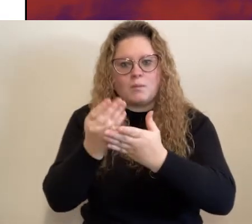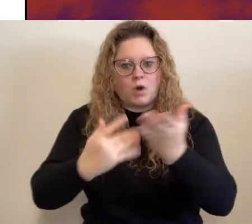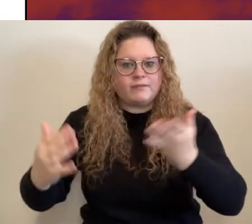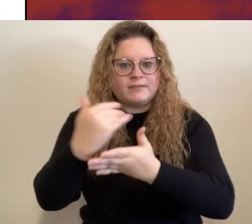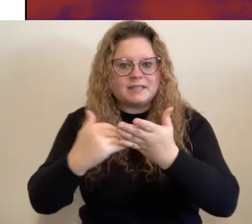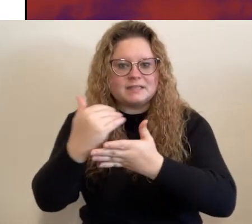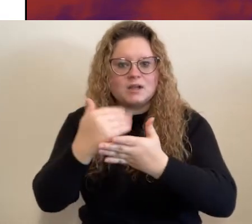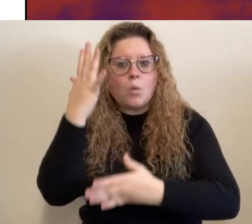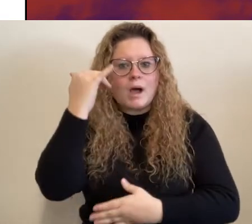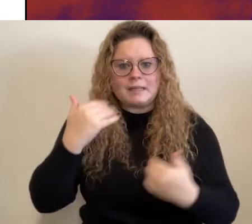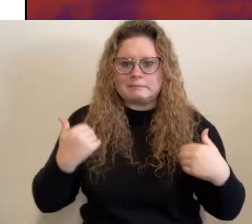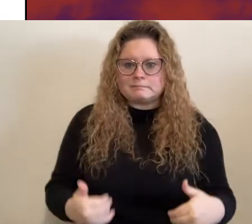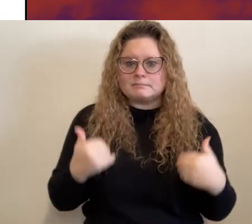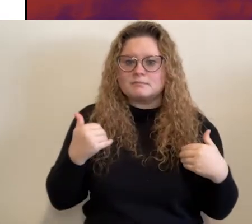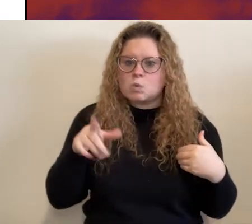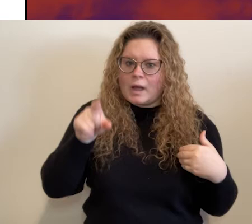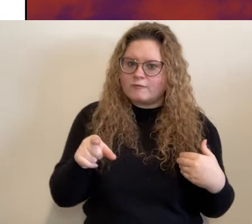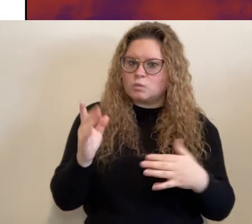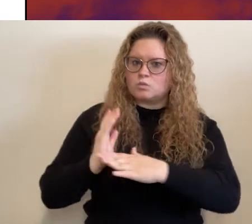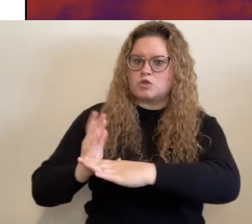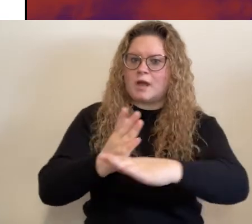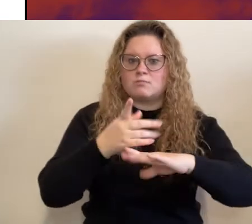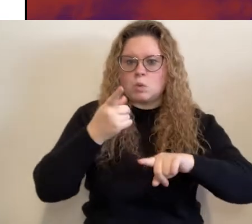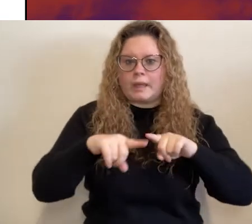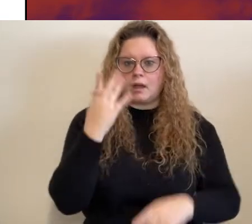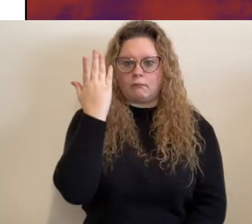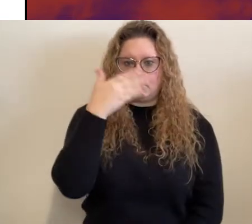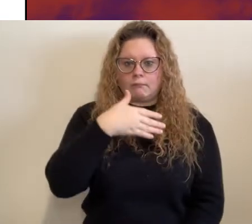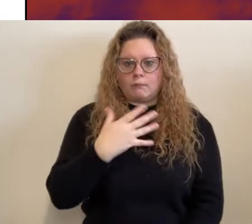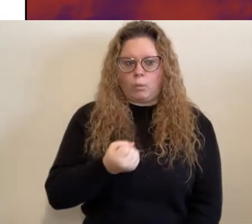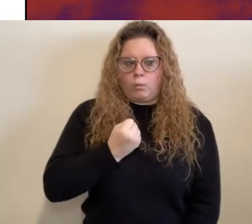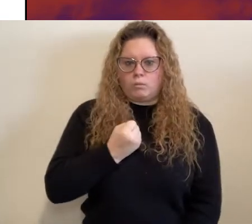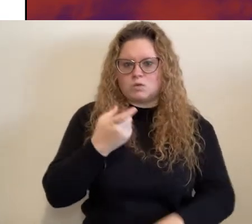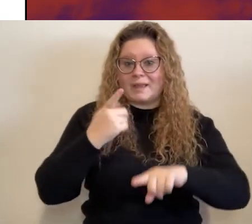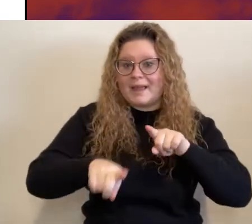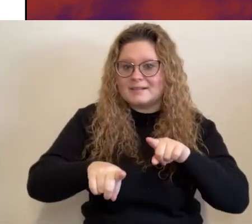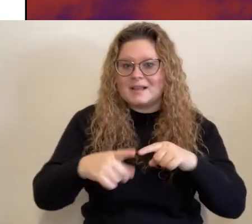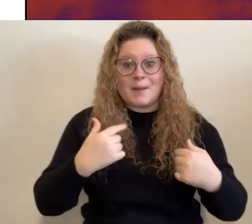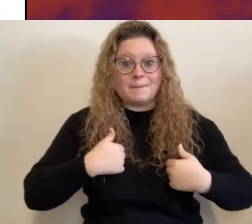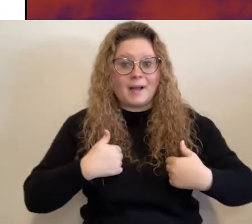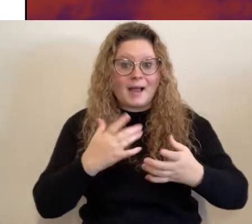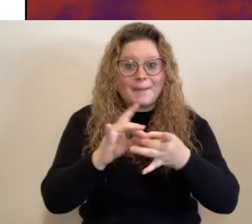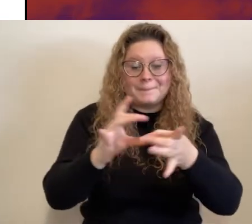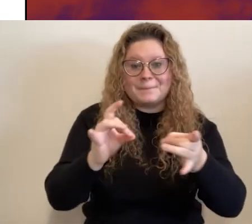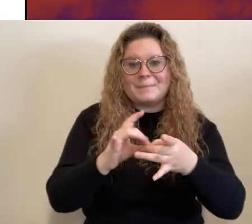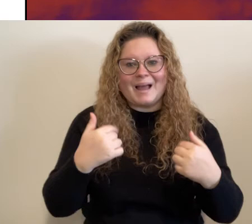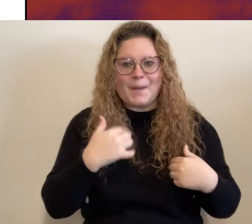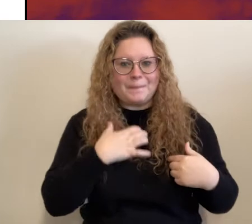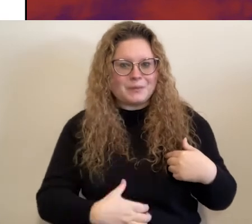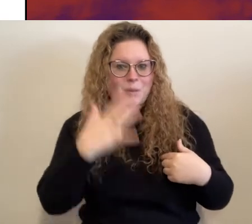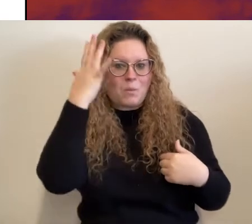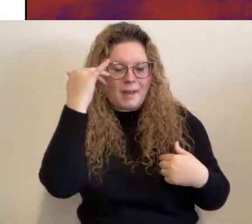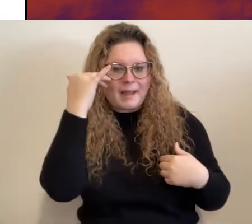so potent in every space that we're in. And you can tell in the way that I speak that I'm very passionate about these things, because this has been